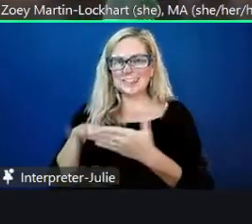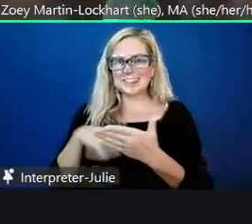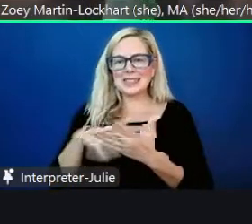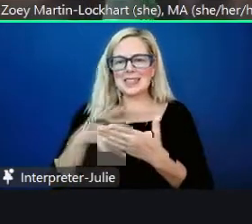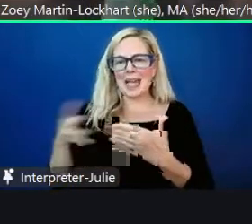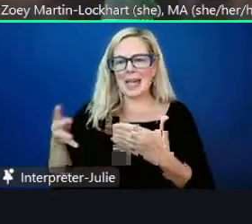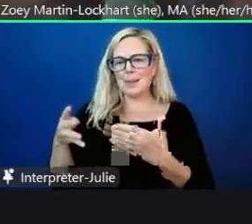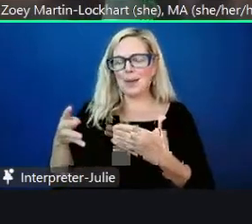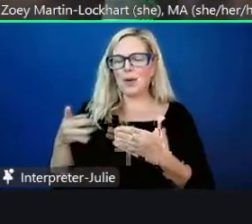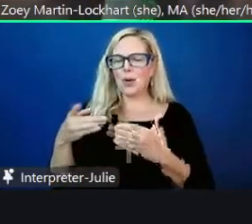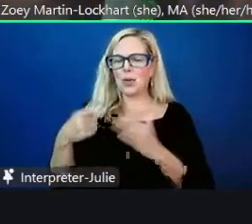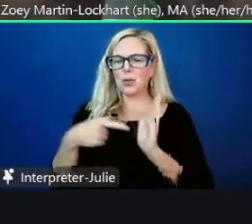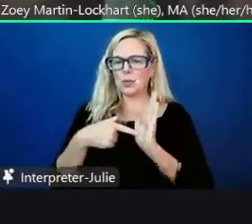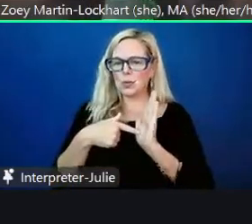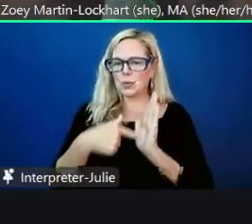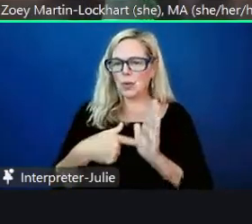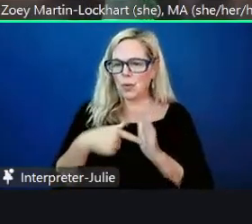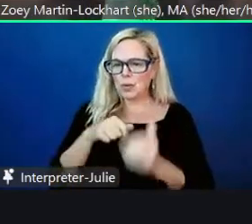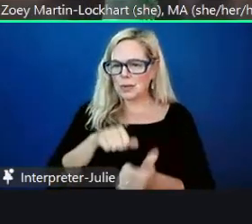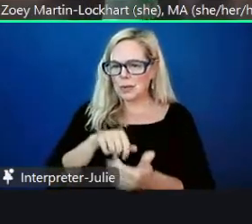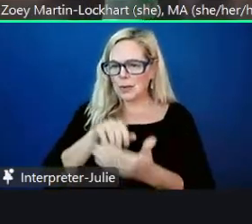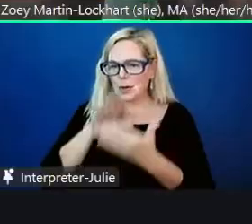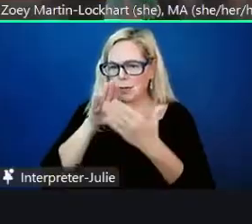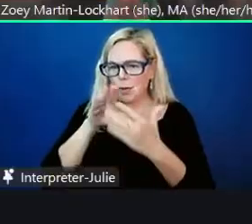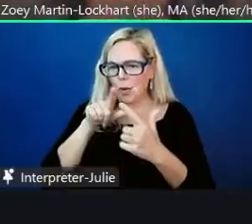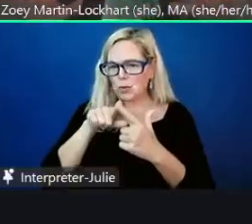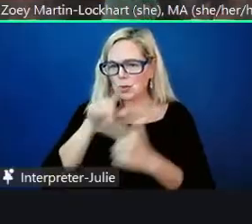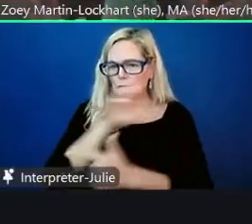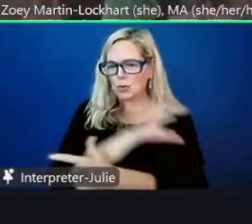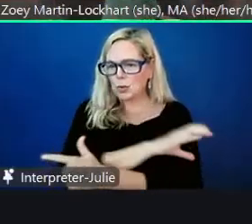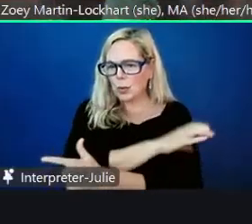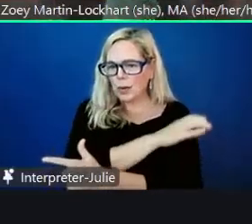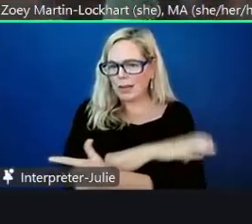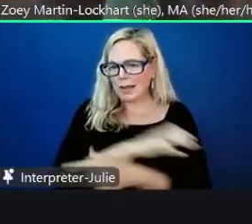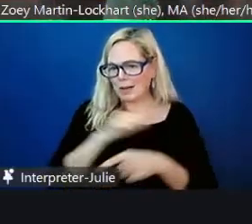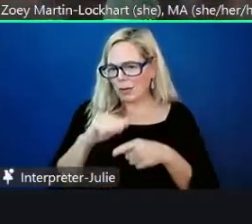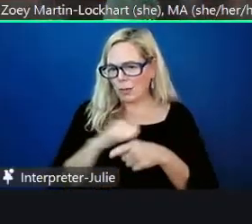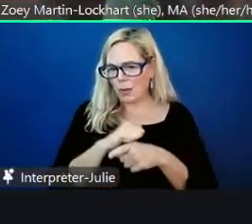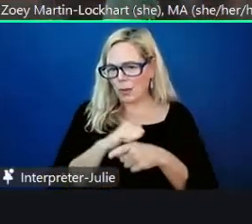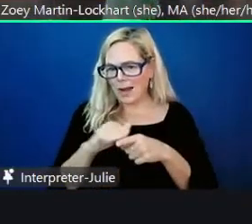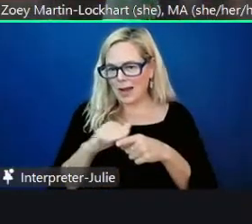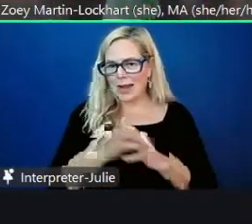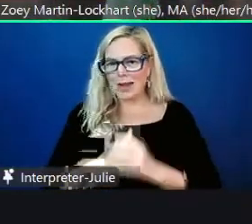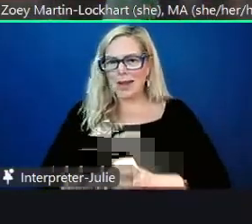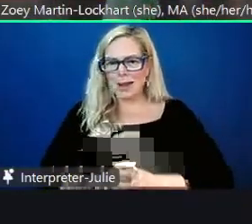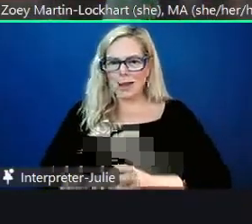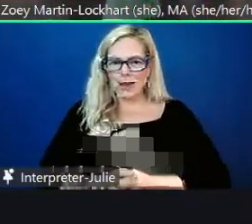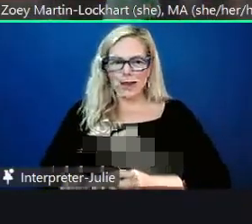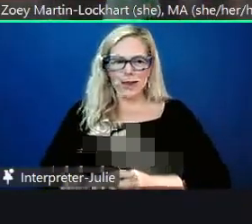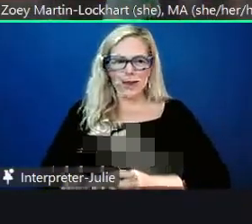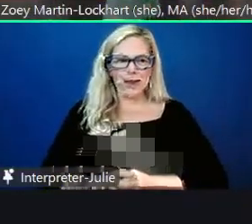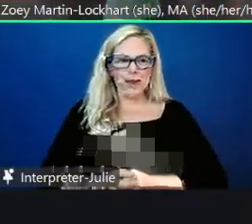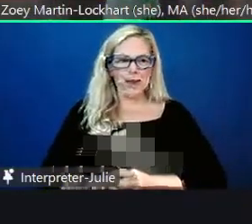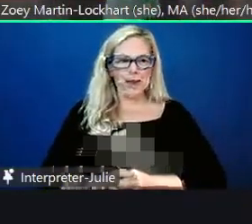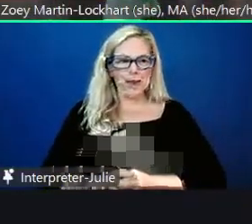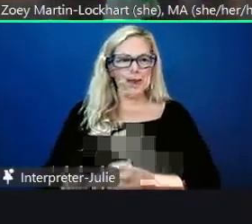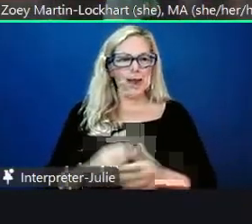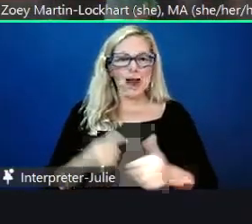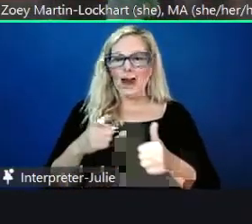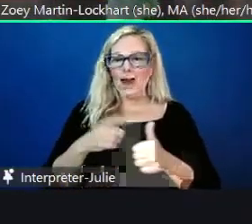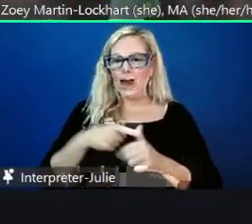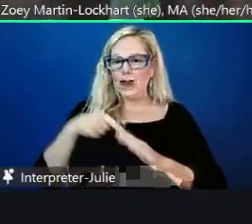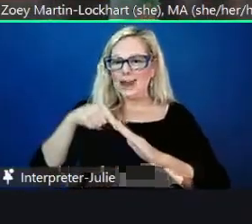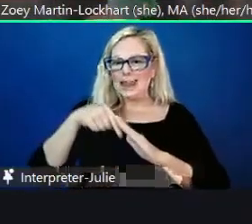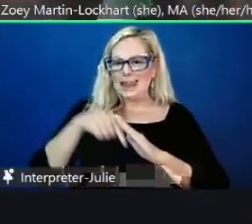approach to clinical practice. The first overarching principle is deep engagement with the patient,